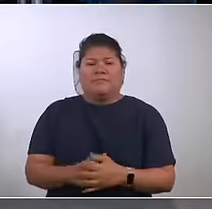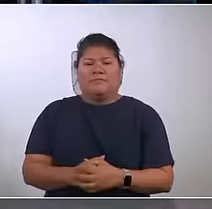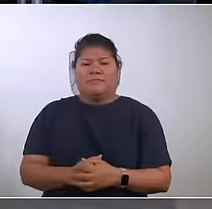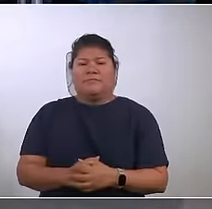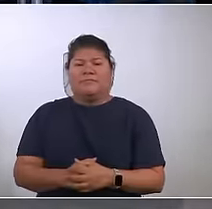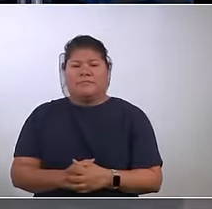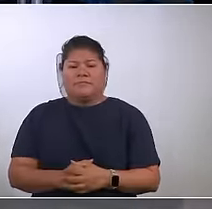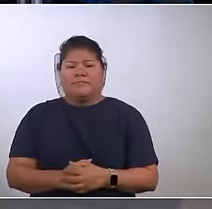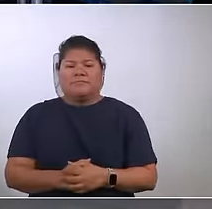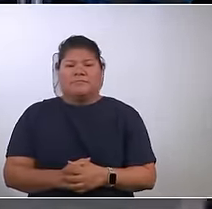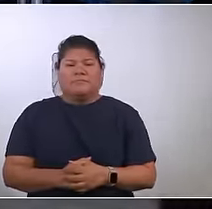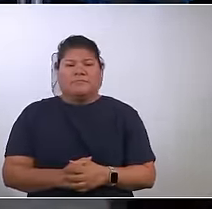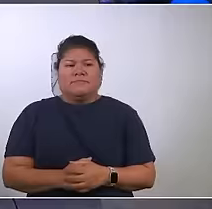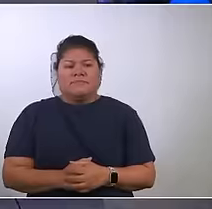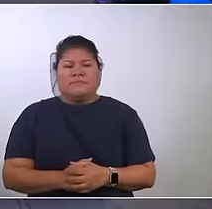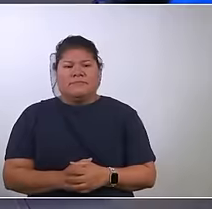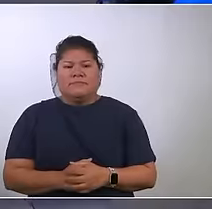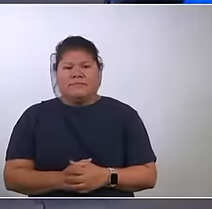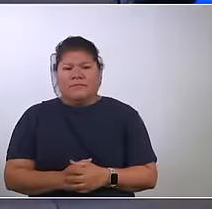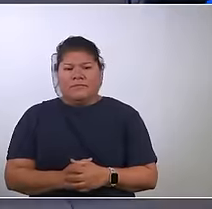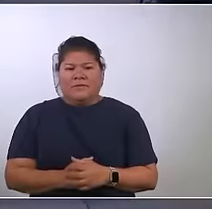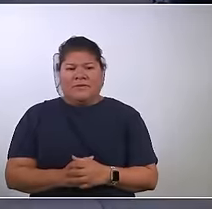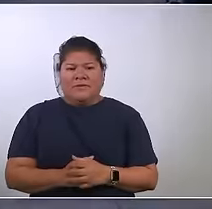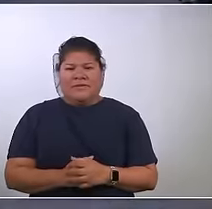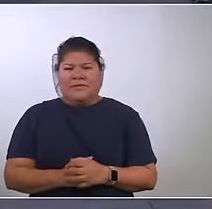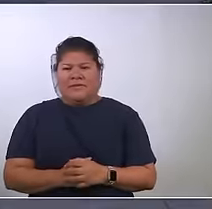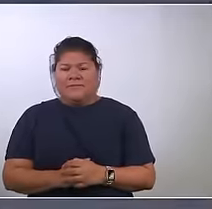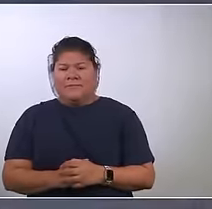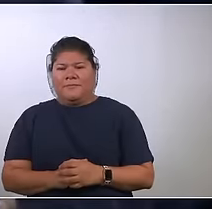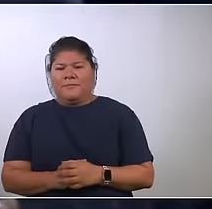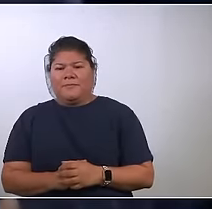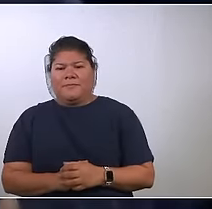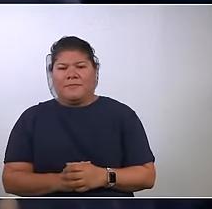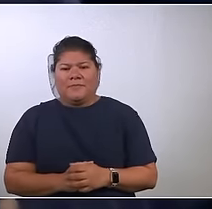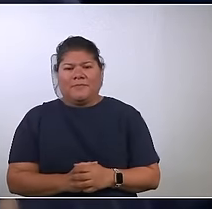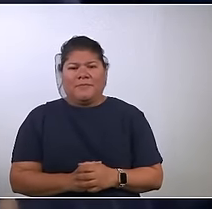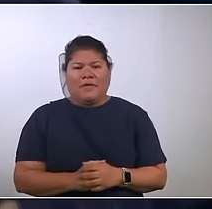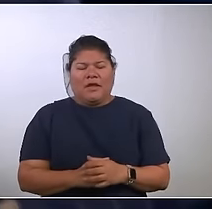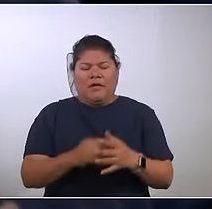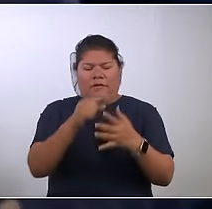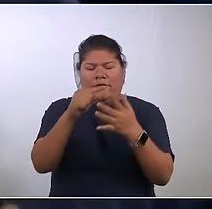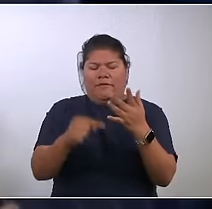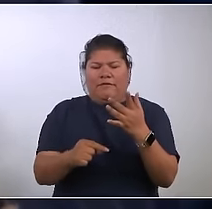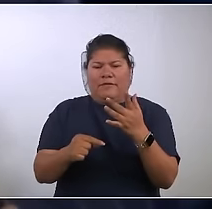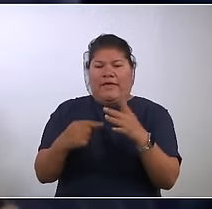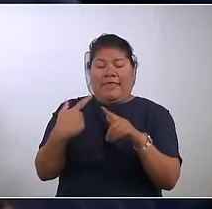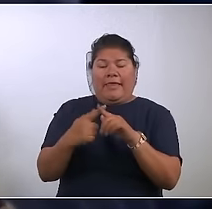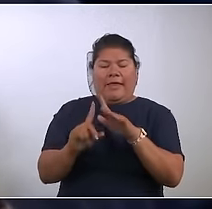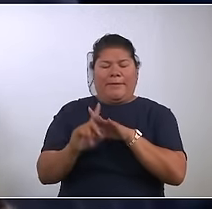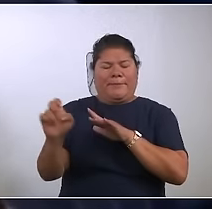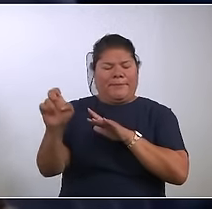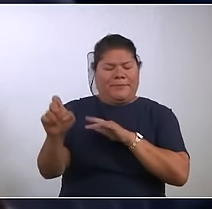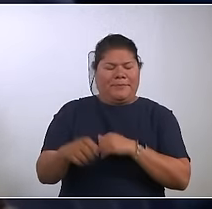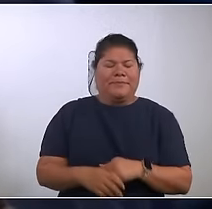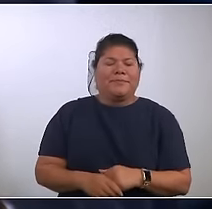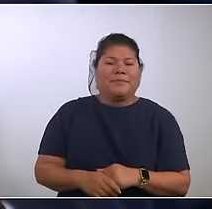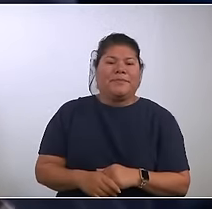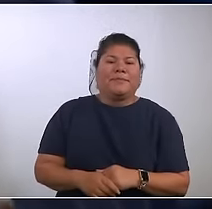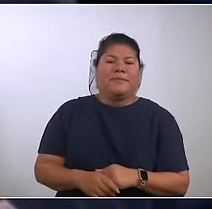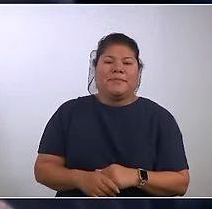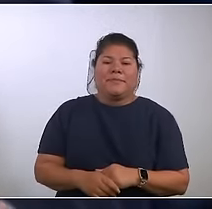I'm about done. Ya casi termino. So let me make a couple of more points and then I'm running. Haré algunos más puntos y